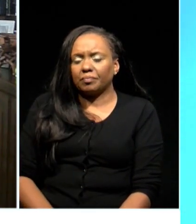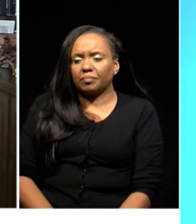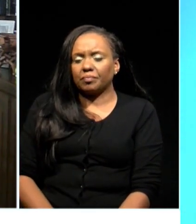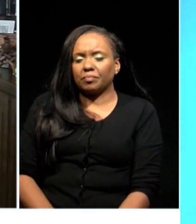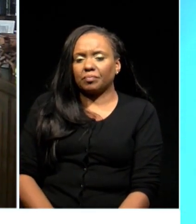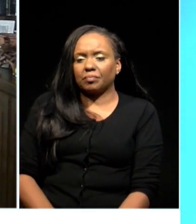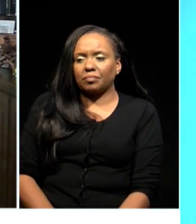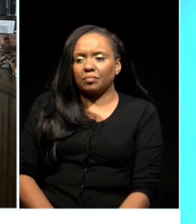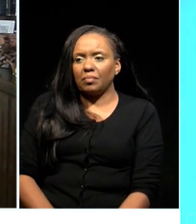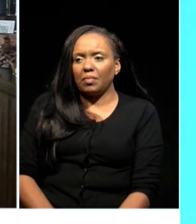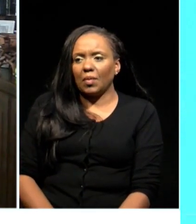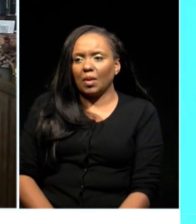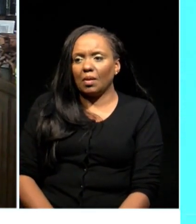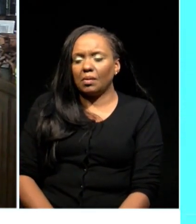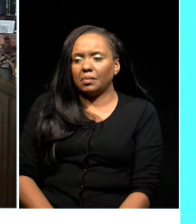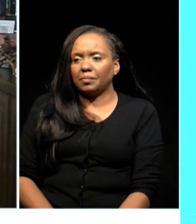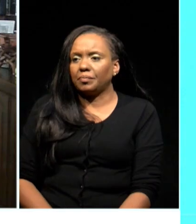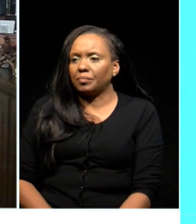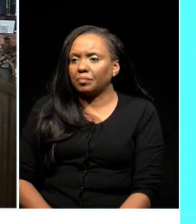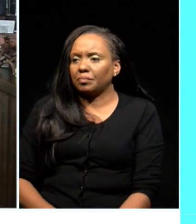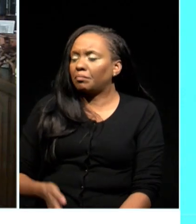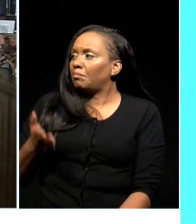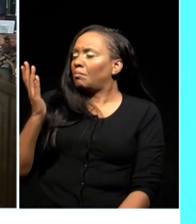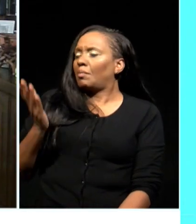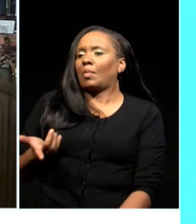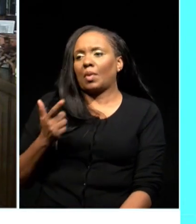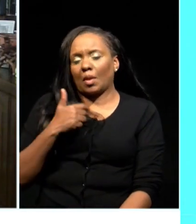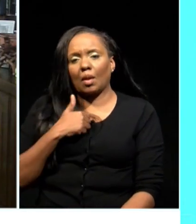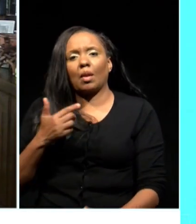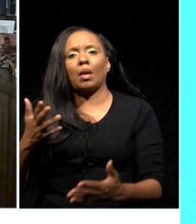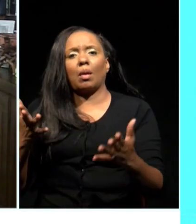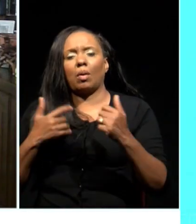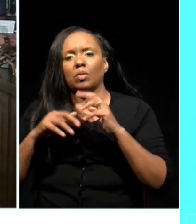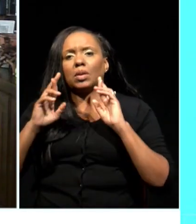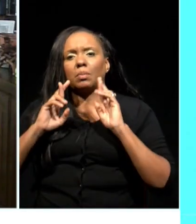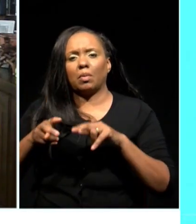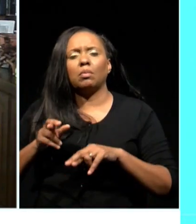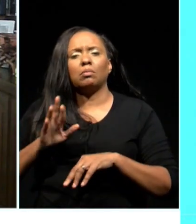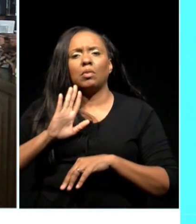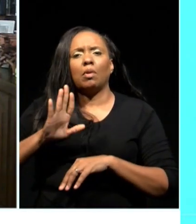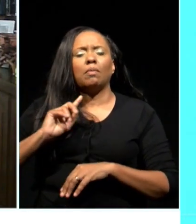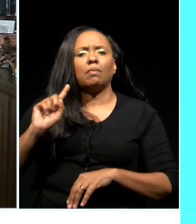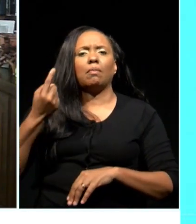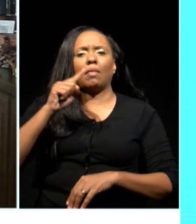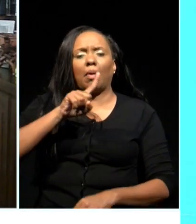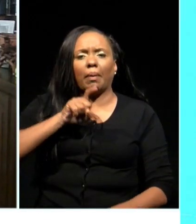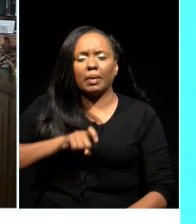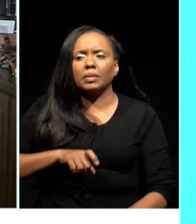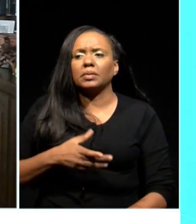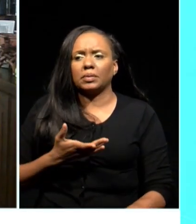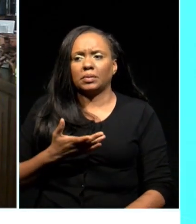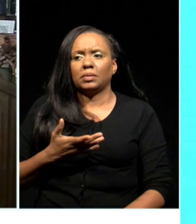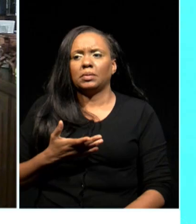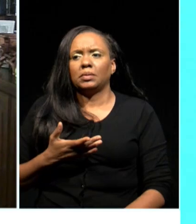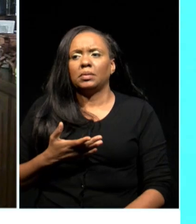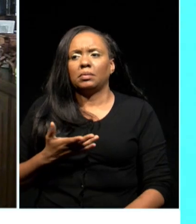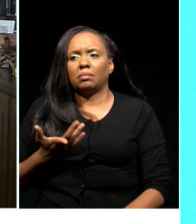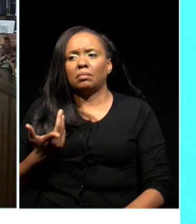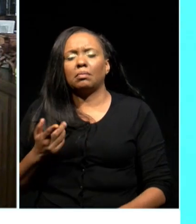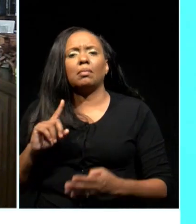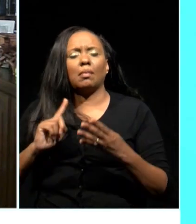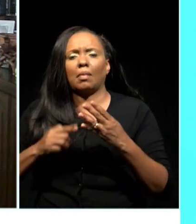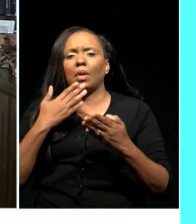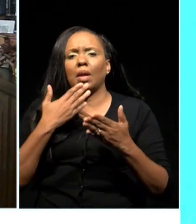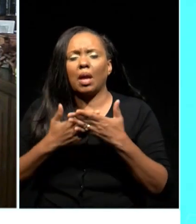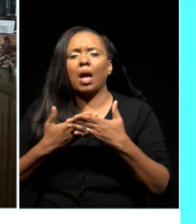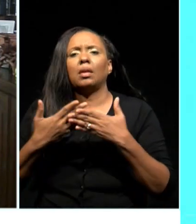to the original question, which I think Tennyson, Dr. Joseph actually provided us somewhat of a